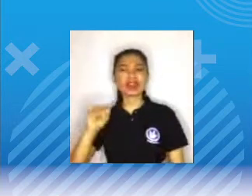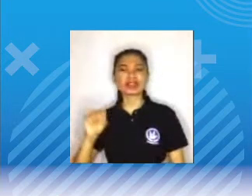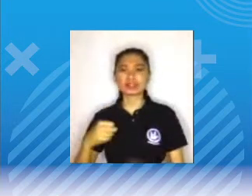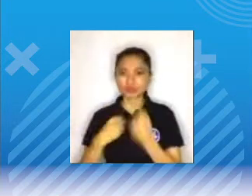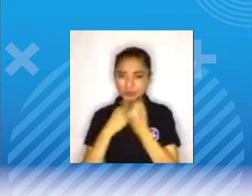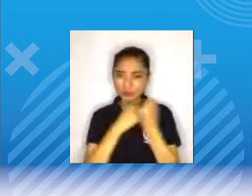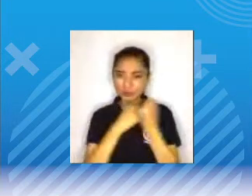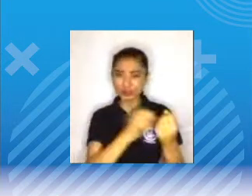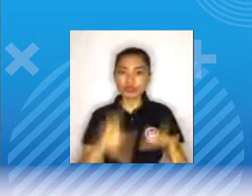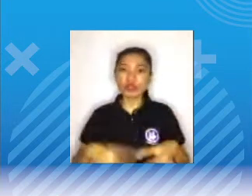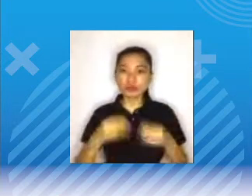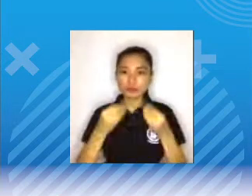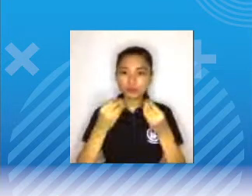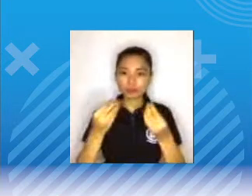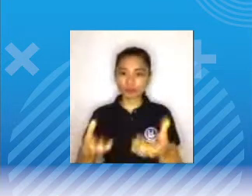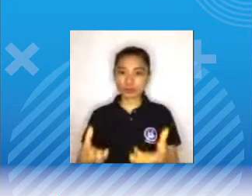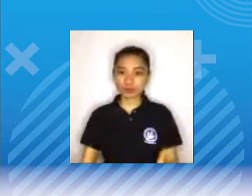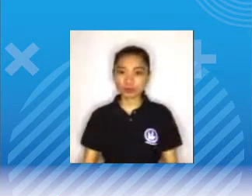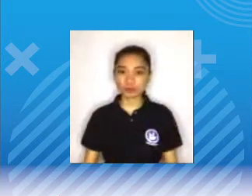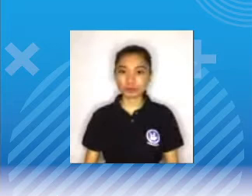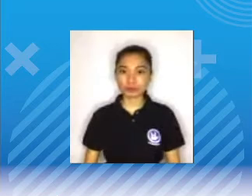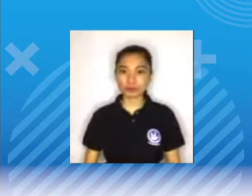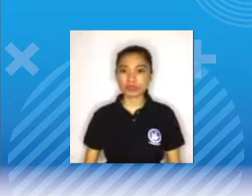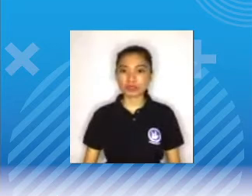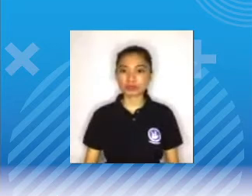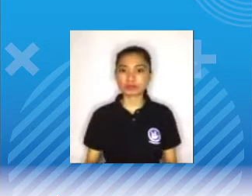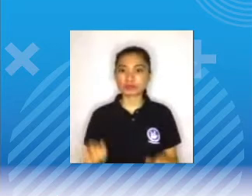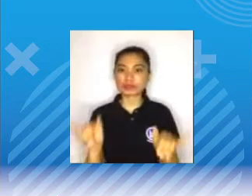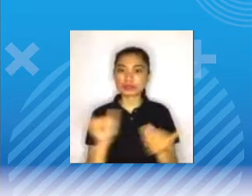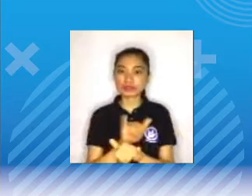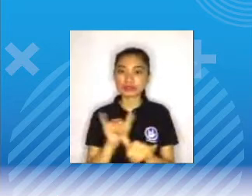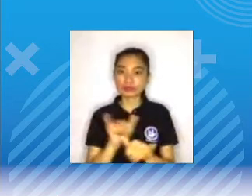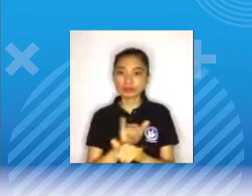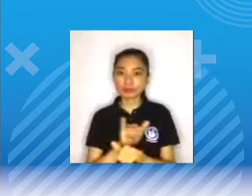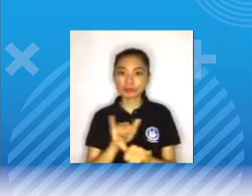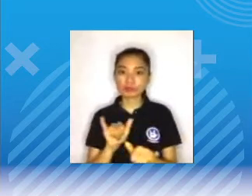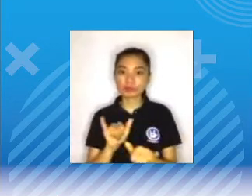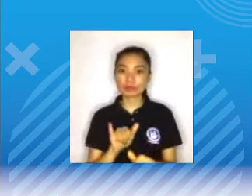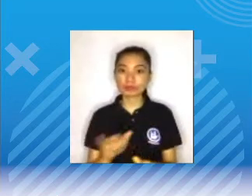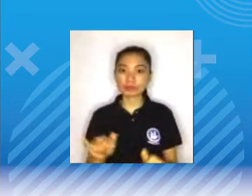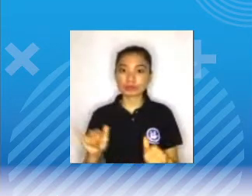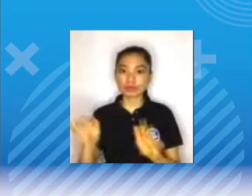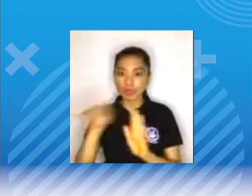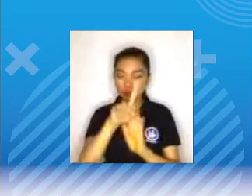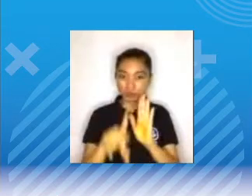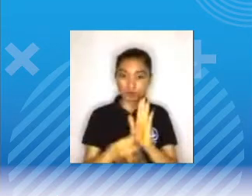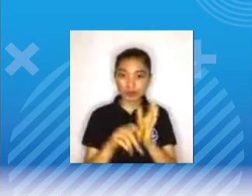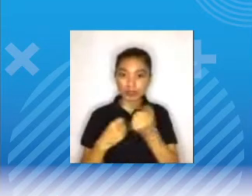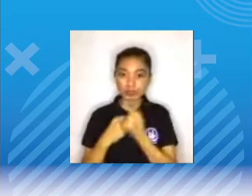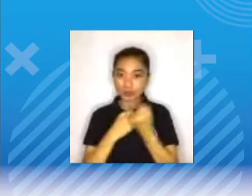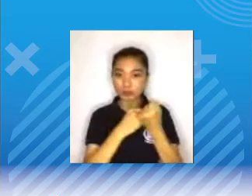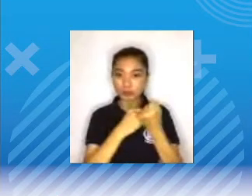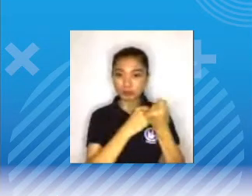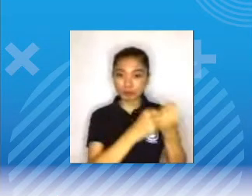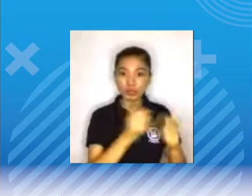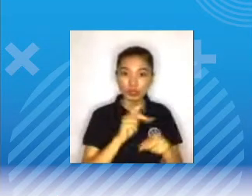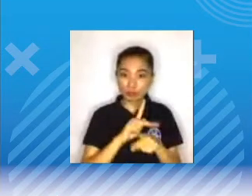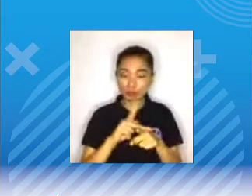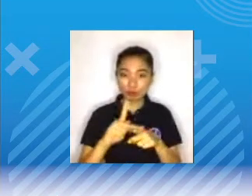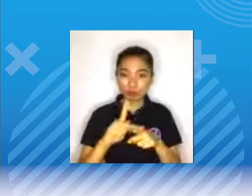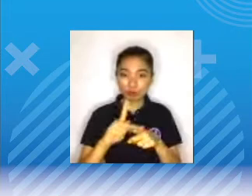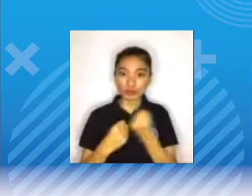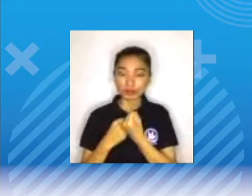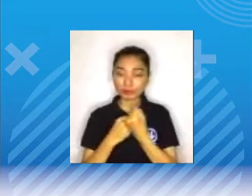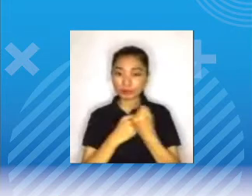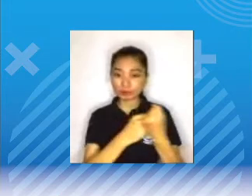webpage. Meron rin po tayong mga policy support, professional support, at yung nakikita po natin ngayon nga